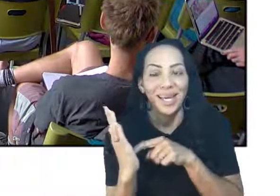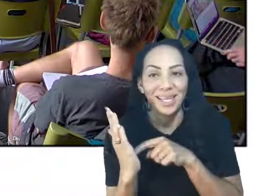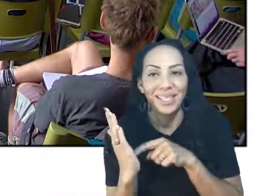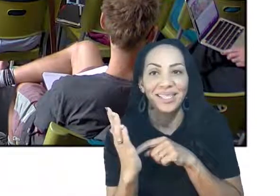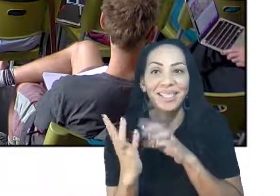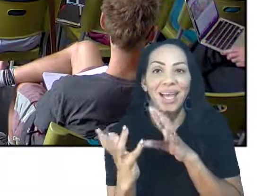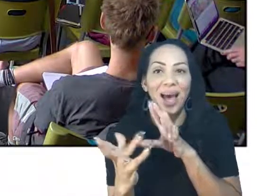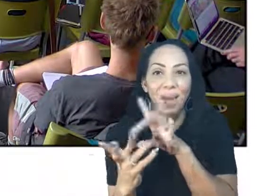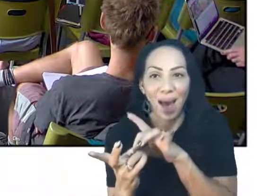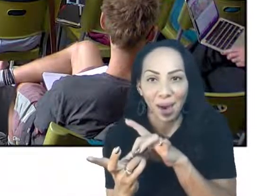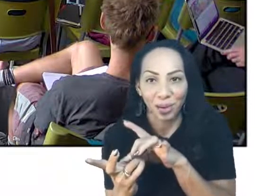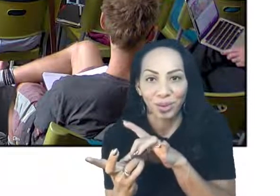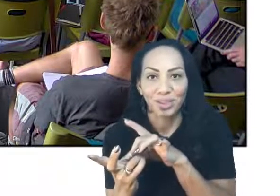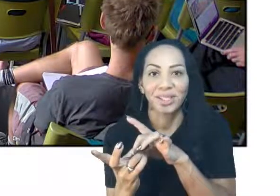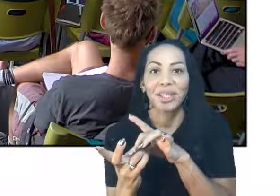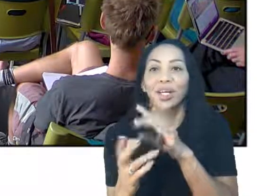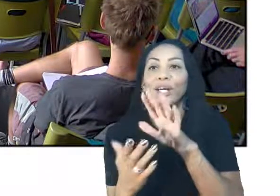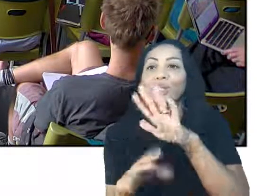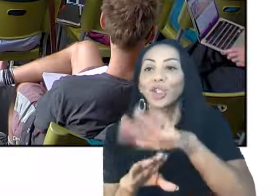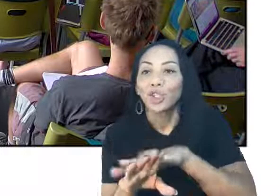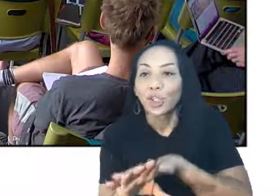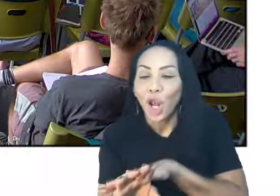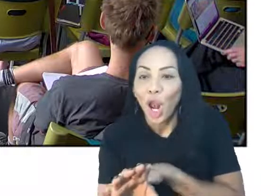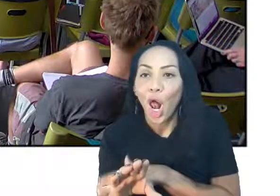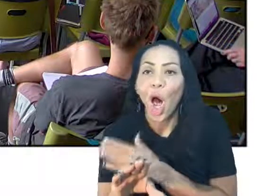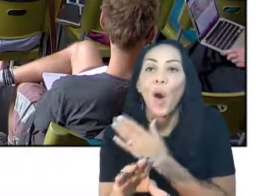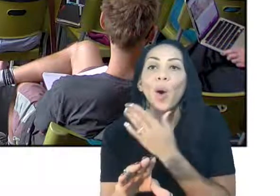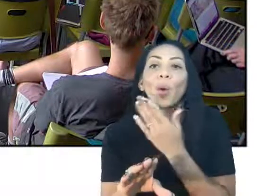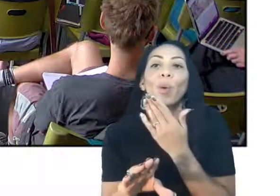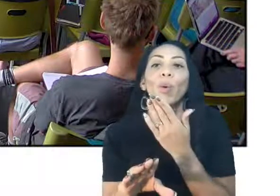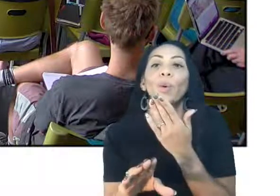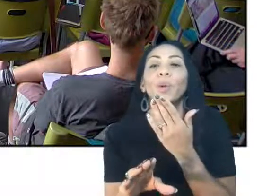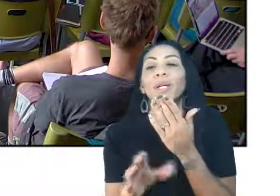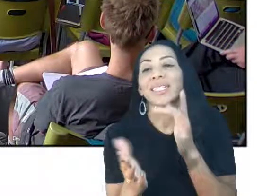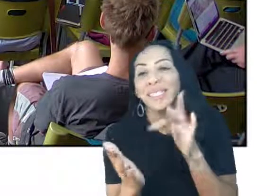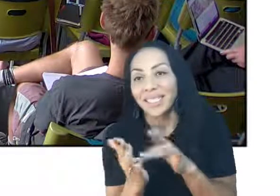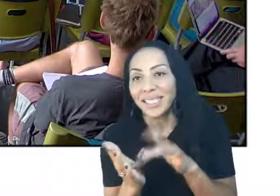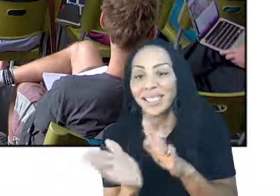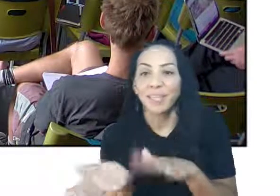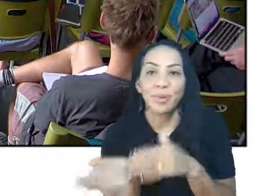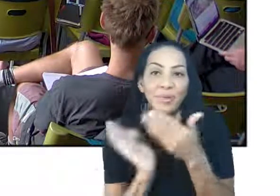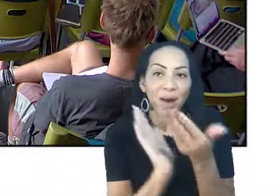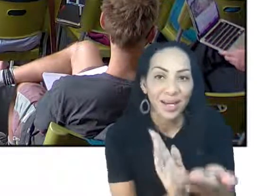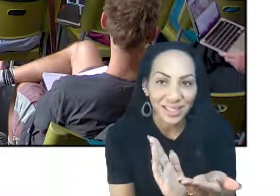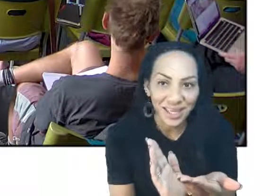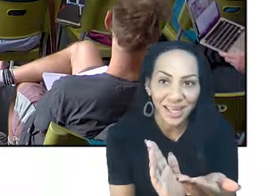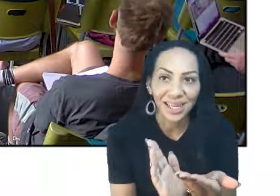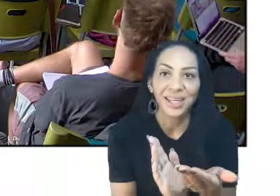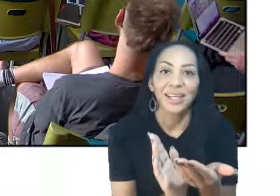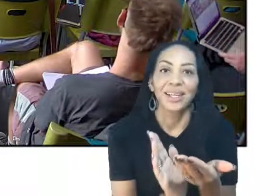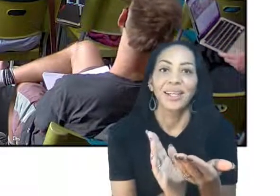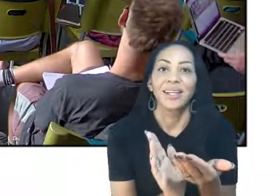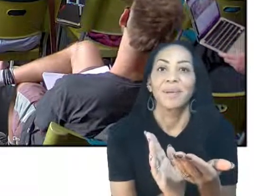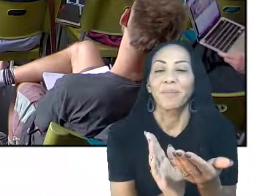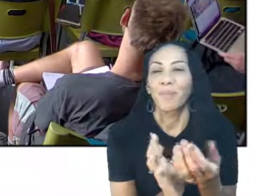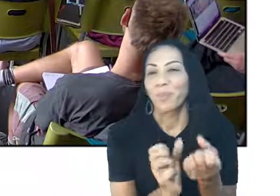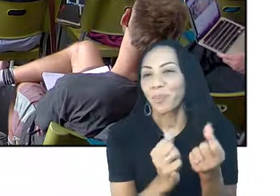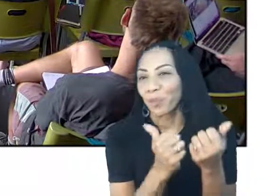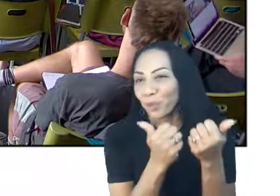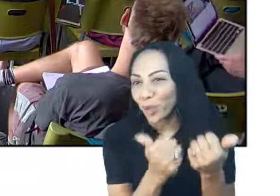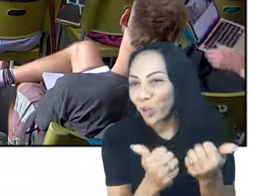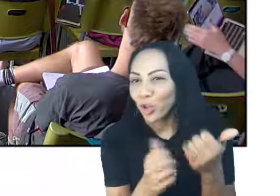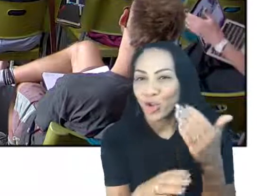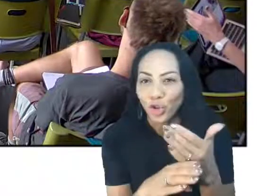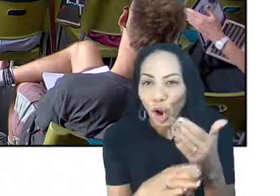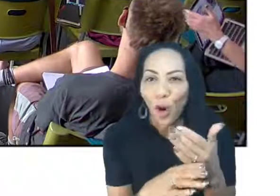So slow cities provide enhanced access to goods, services and jobs. Yes, there is a touch of that. There is a touch of that. I get worried about that.